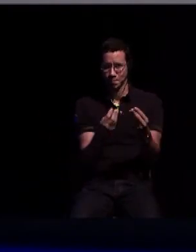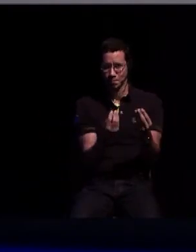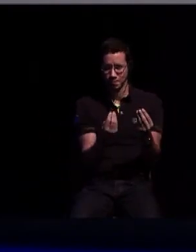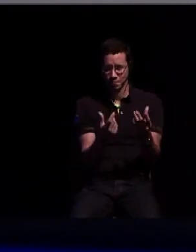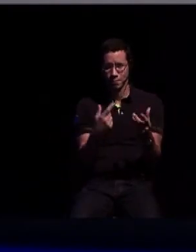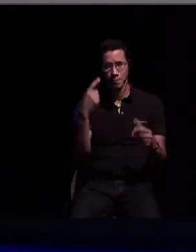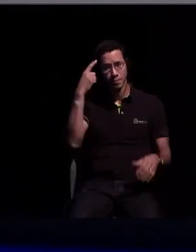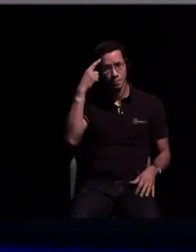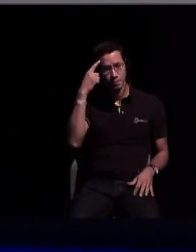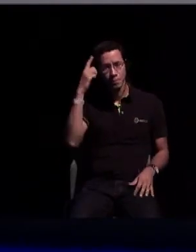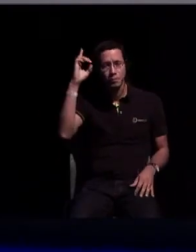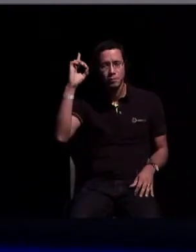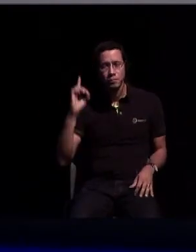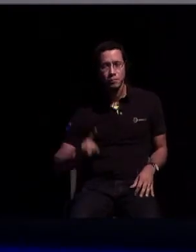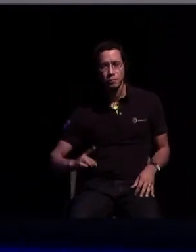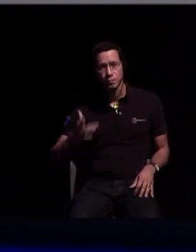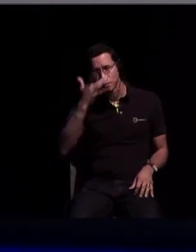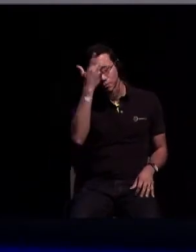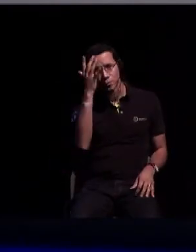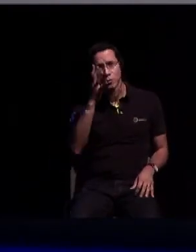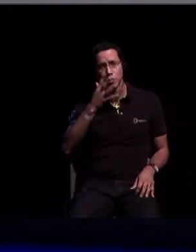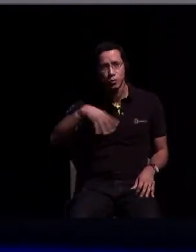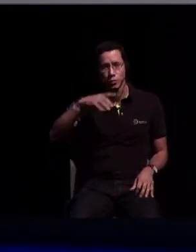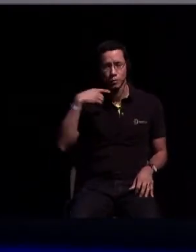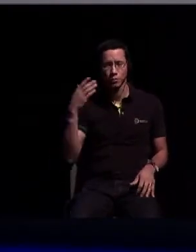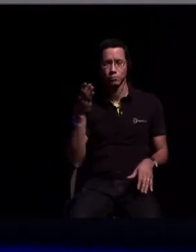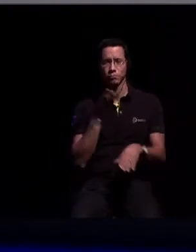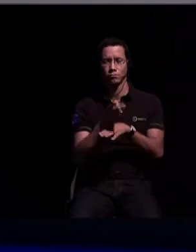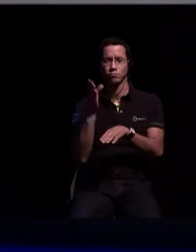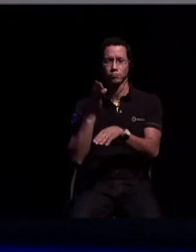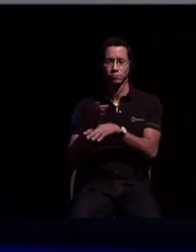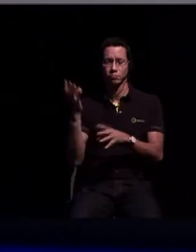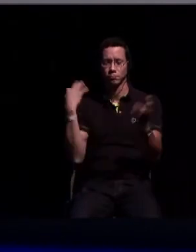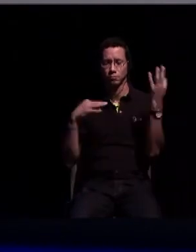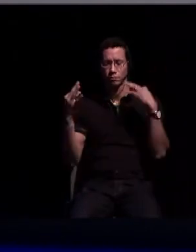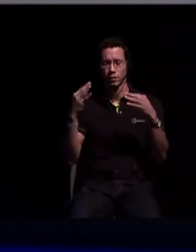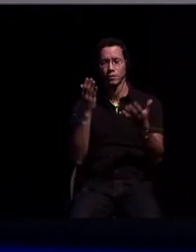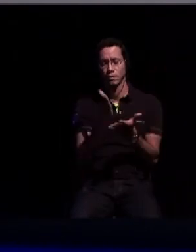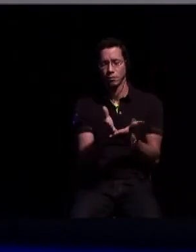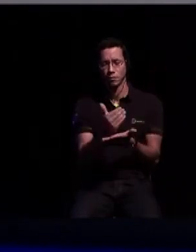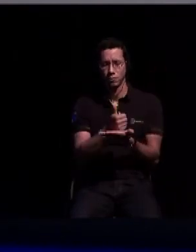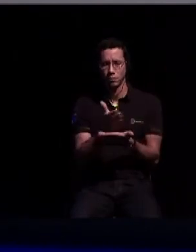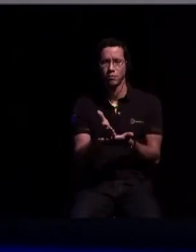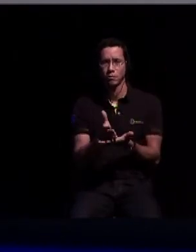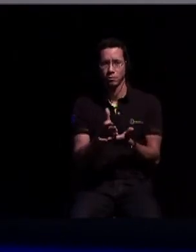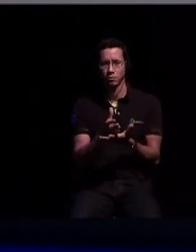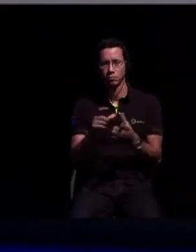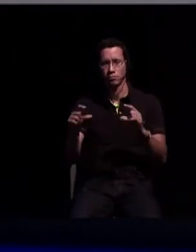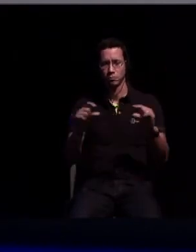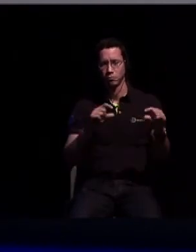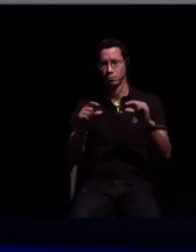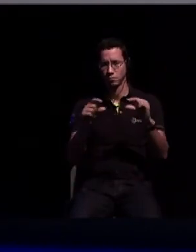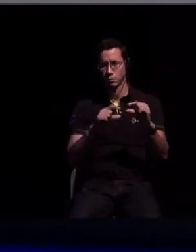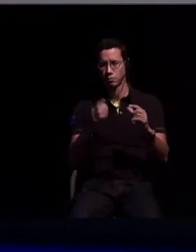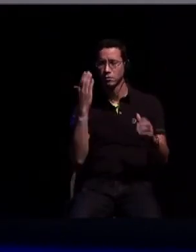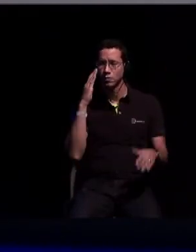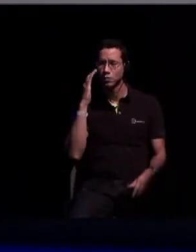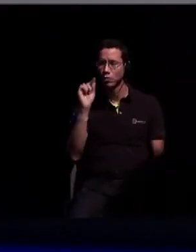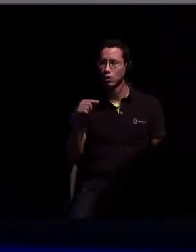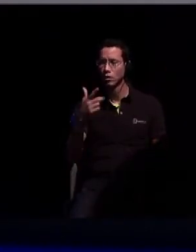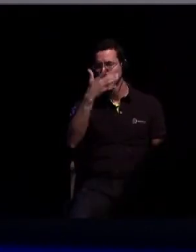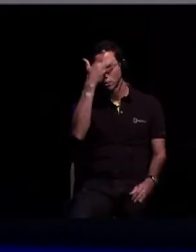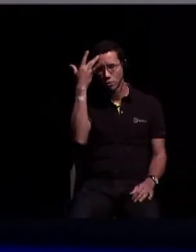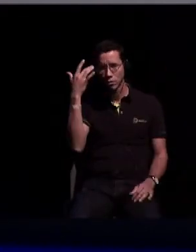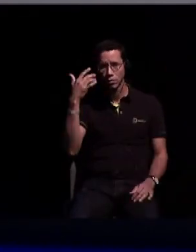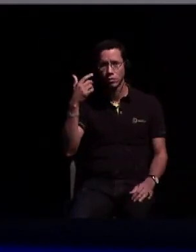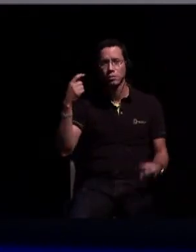have to ration it. Well, that contradicts this idea of the rights of everyone. But what I don't understand is, why do people need to travel around the world to